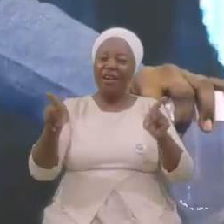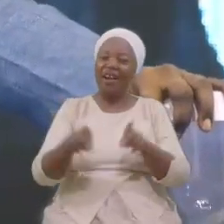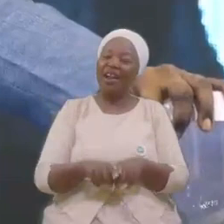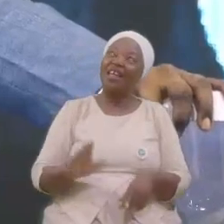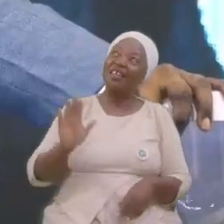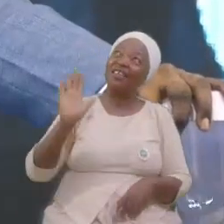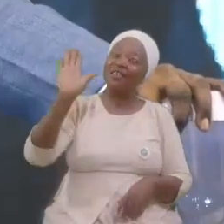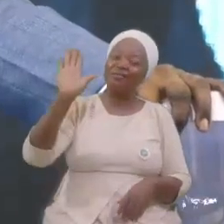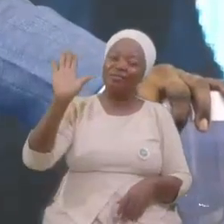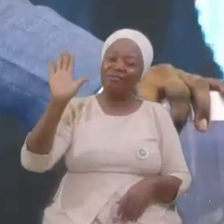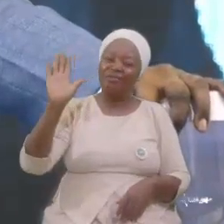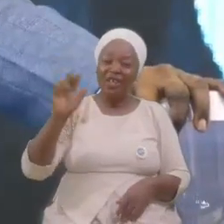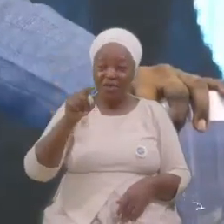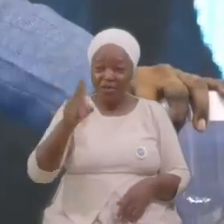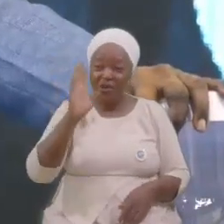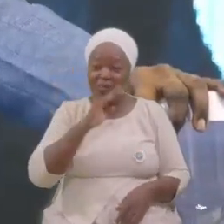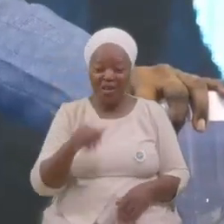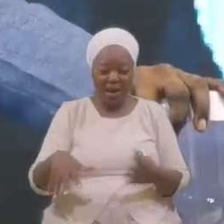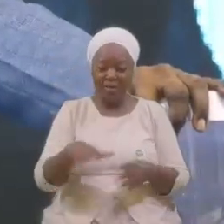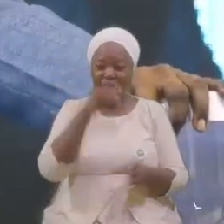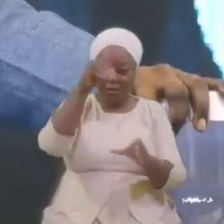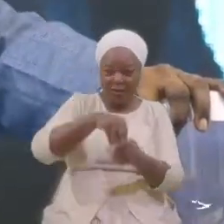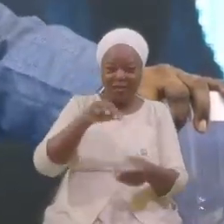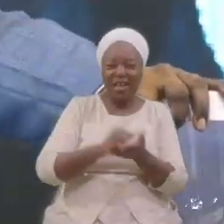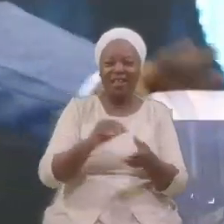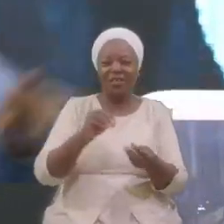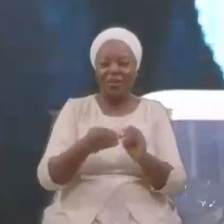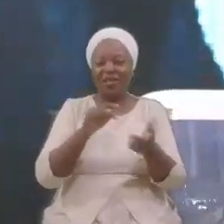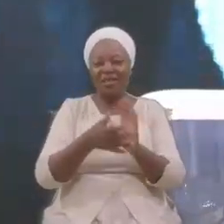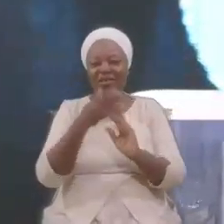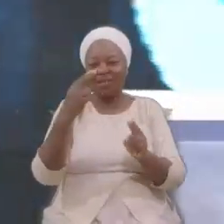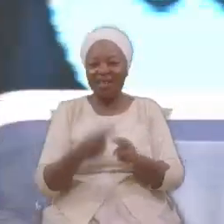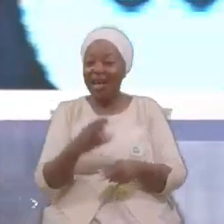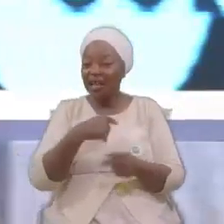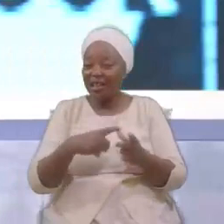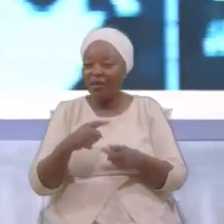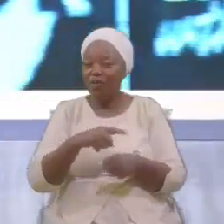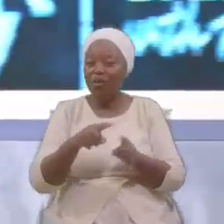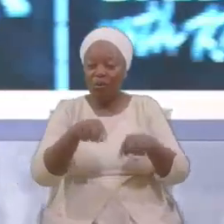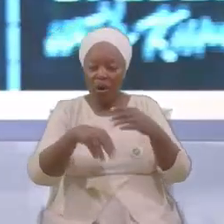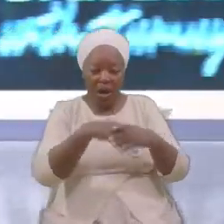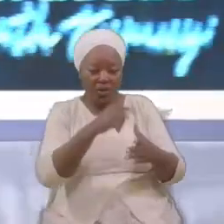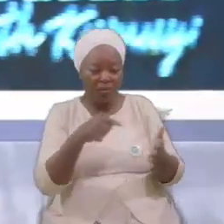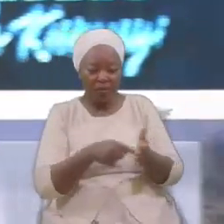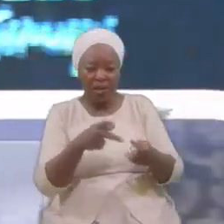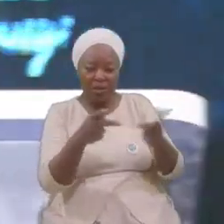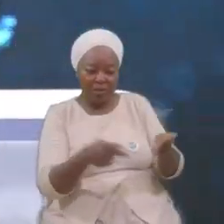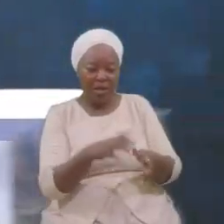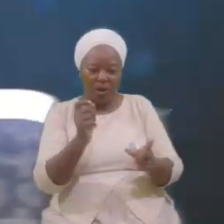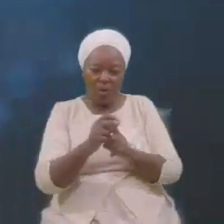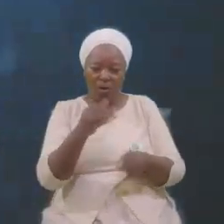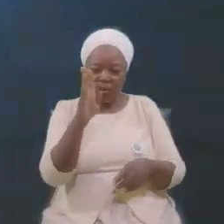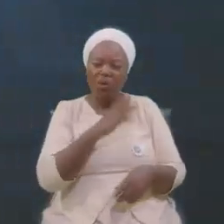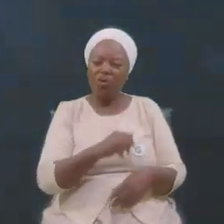him. You'll be among the number tonight. And when you go out of this place, the word of God will be ringing in